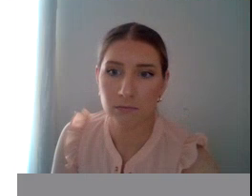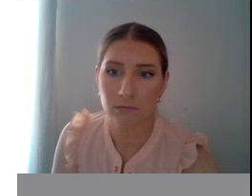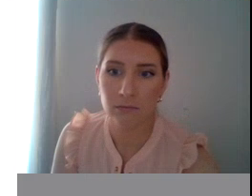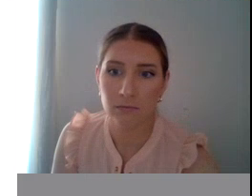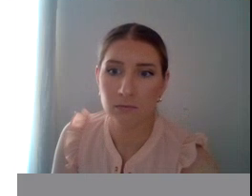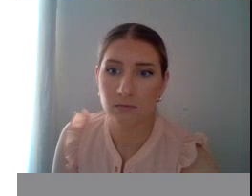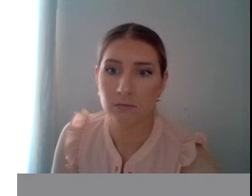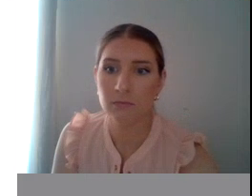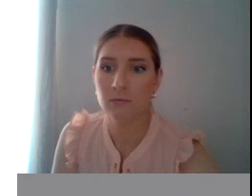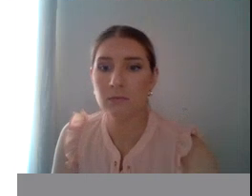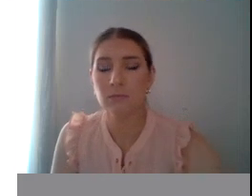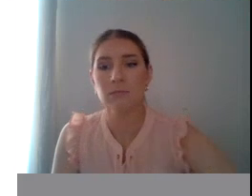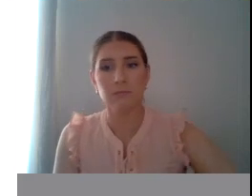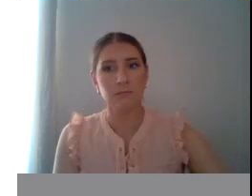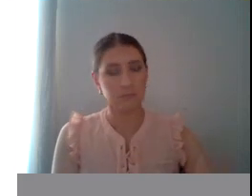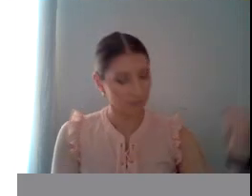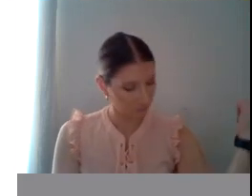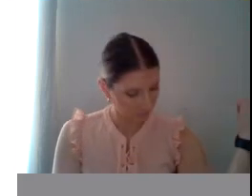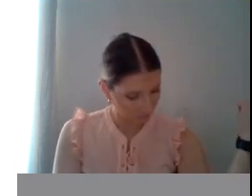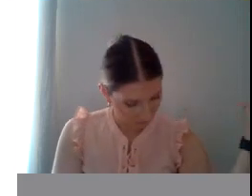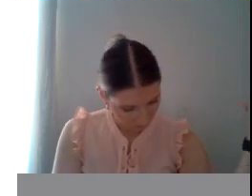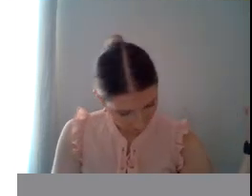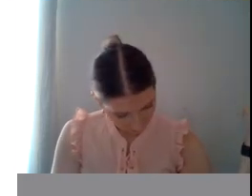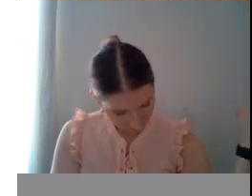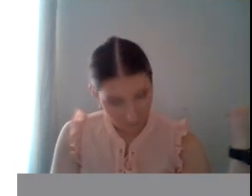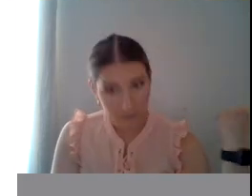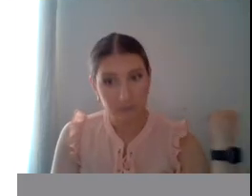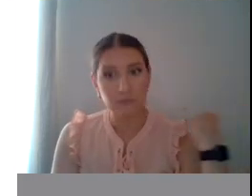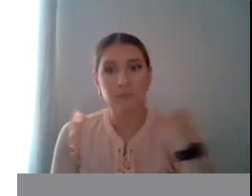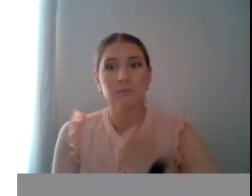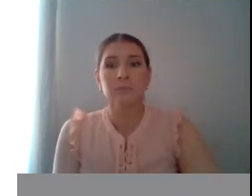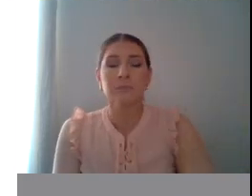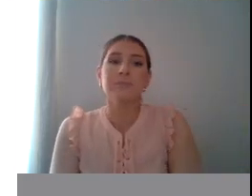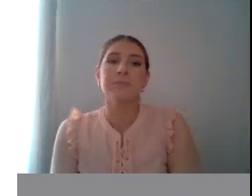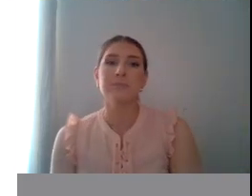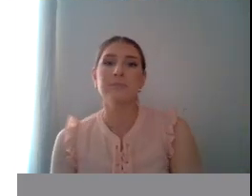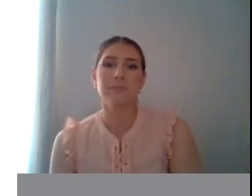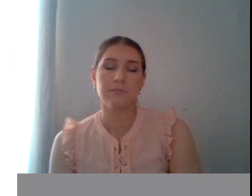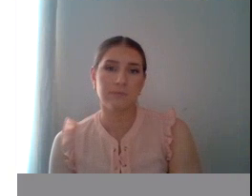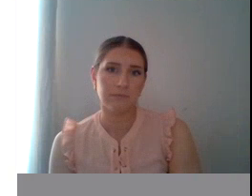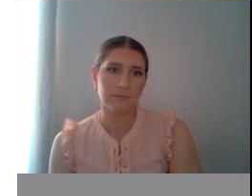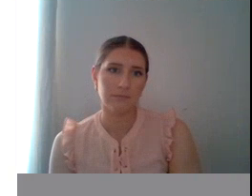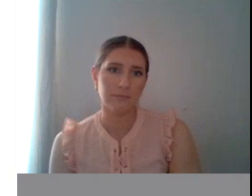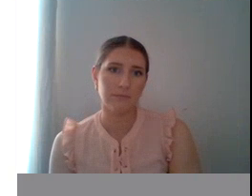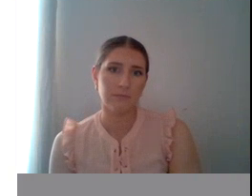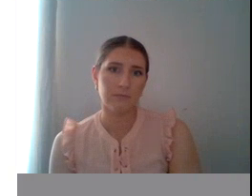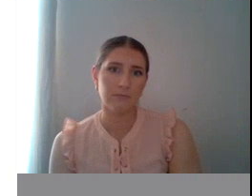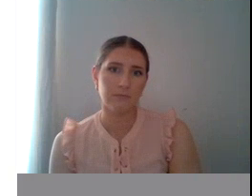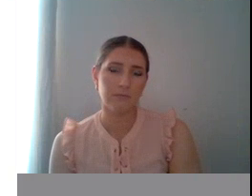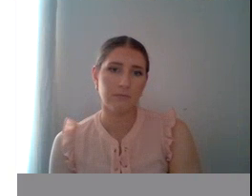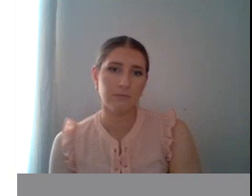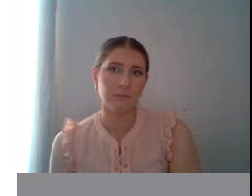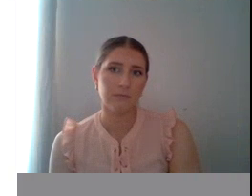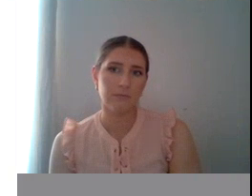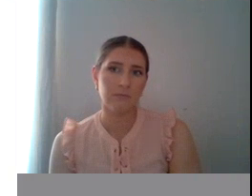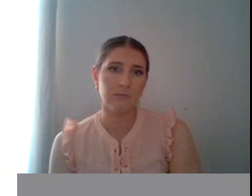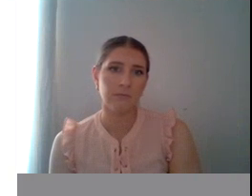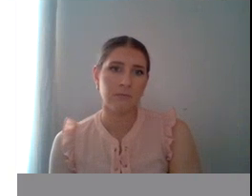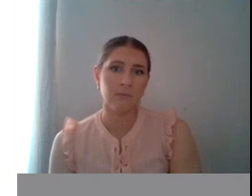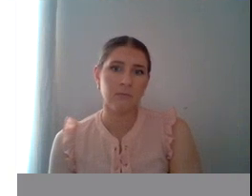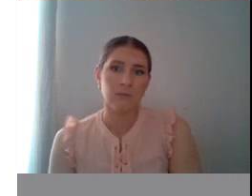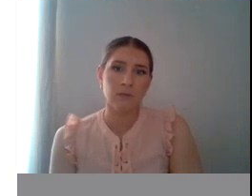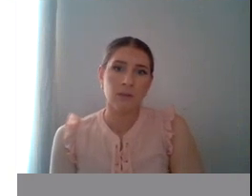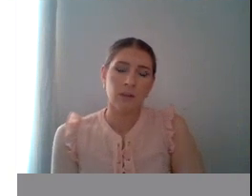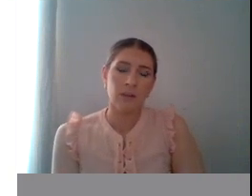on certain framework. And since we used socio-ecological framework, so we tried to, analyze our findings, based on this